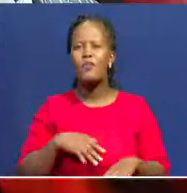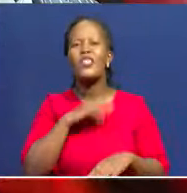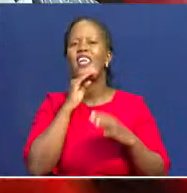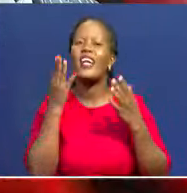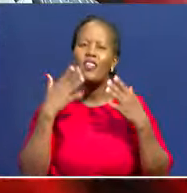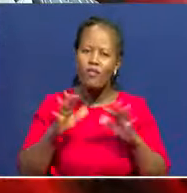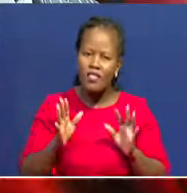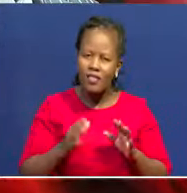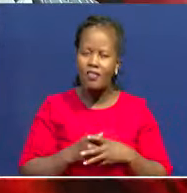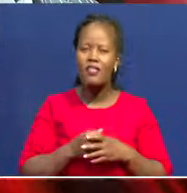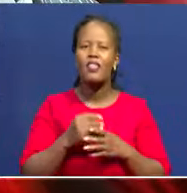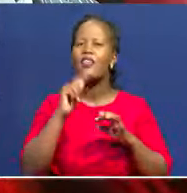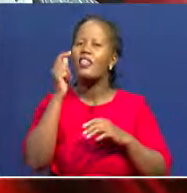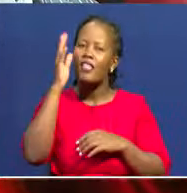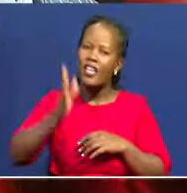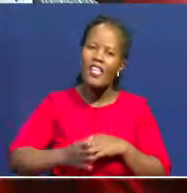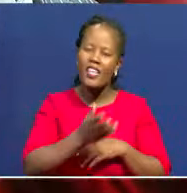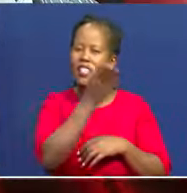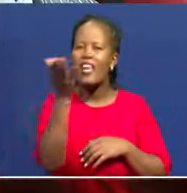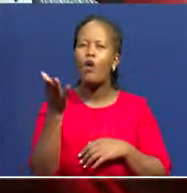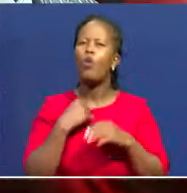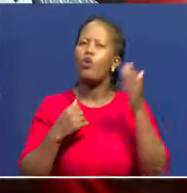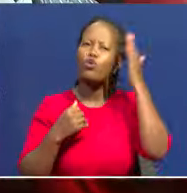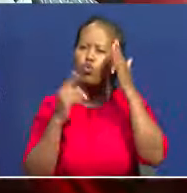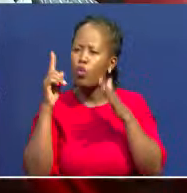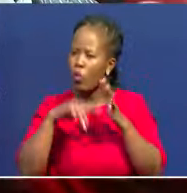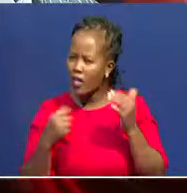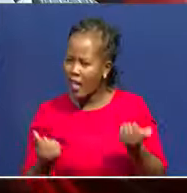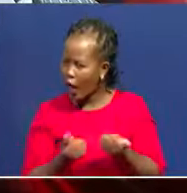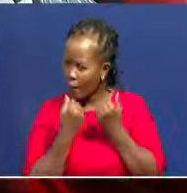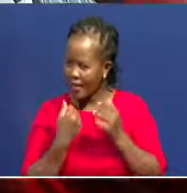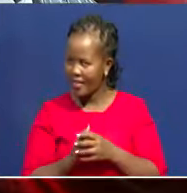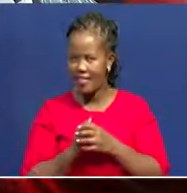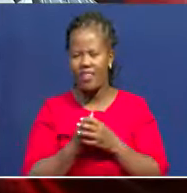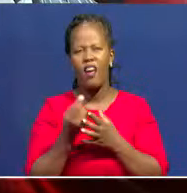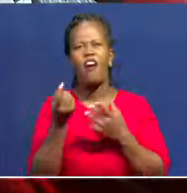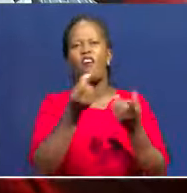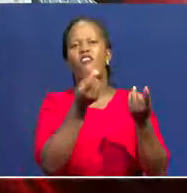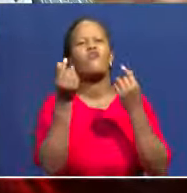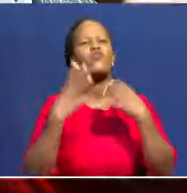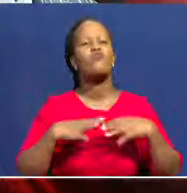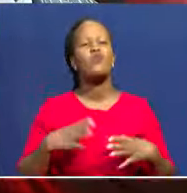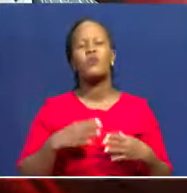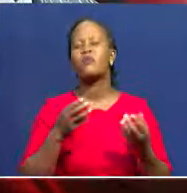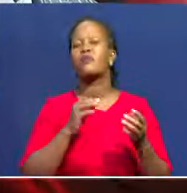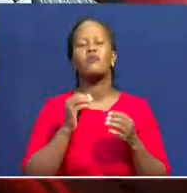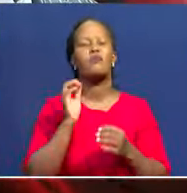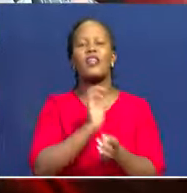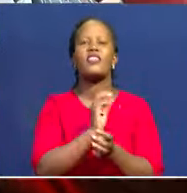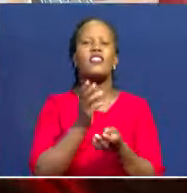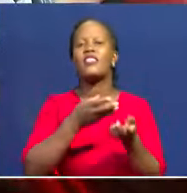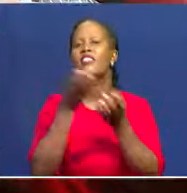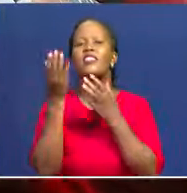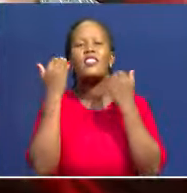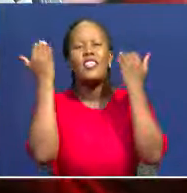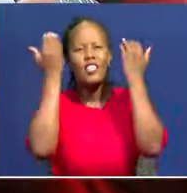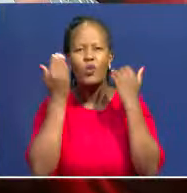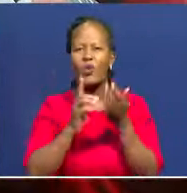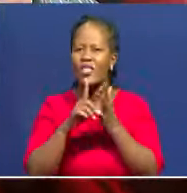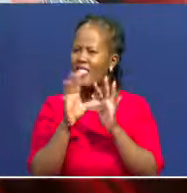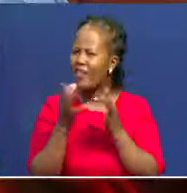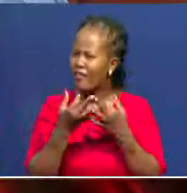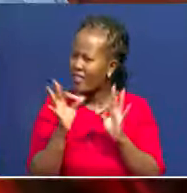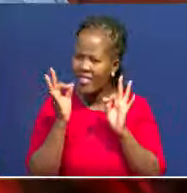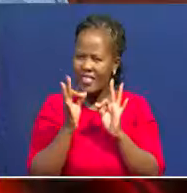answers. And you know, just taking to court a few people here and then giving them bond, it doesn't answer